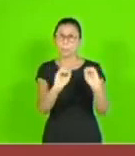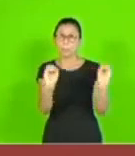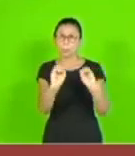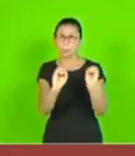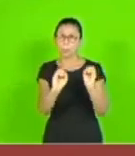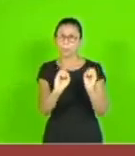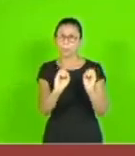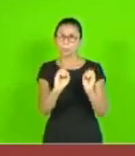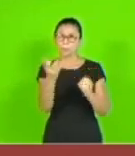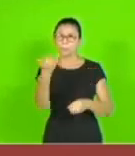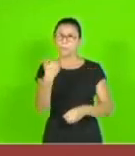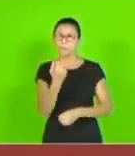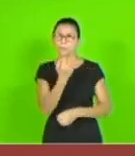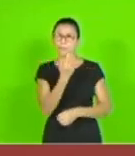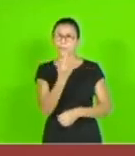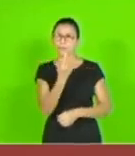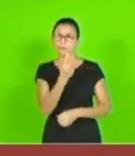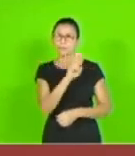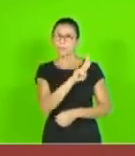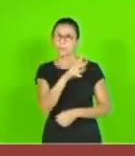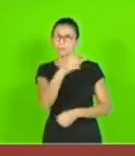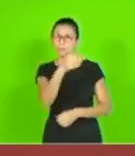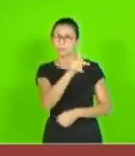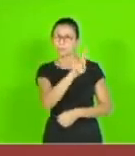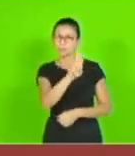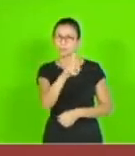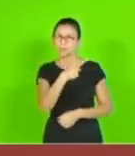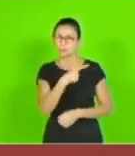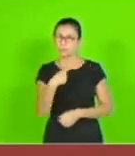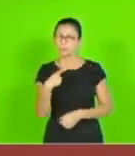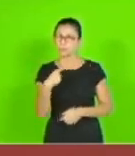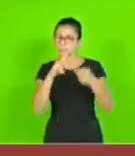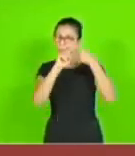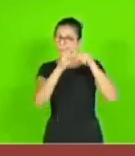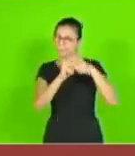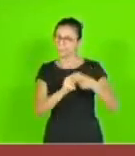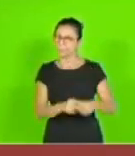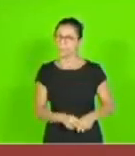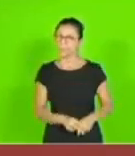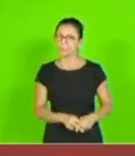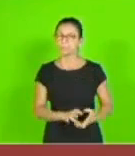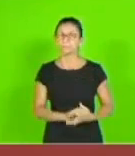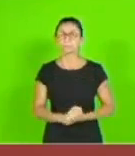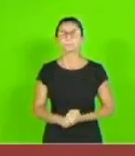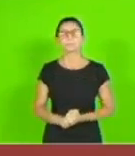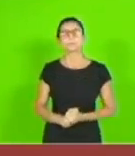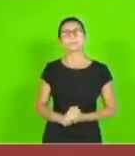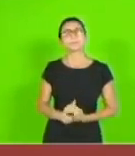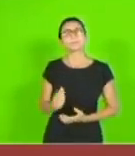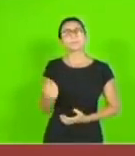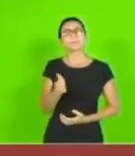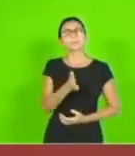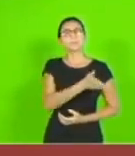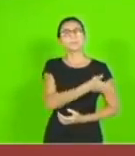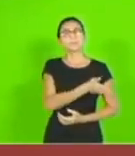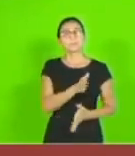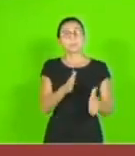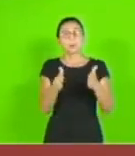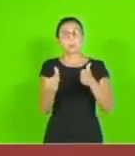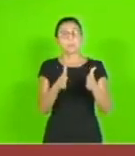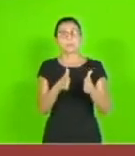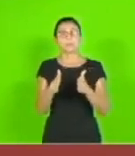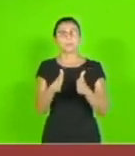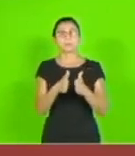If you guys didn't receive a blessing, then please give us the name of your pastor so we can talk to them. We are living in the moment of grace.